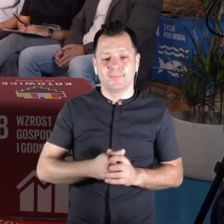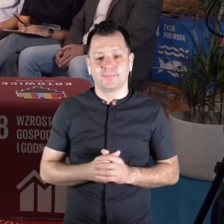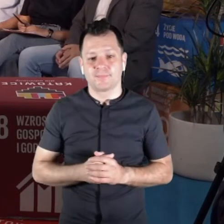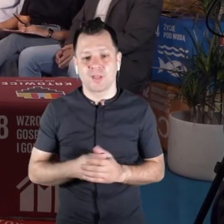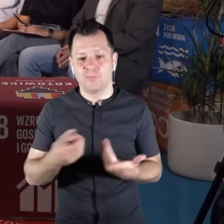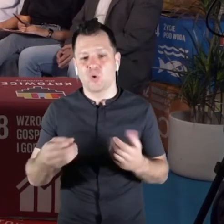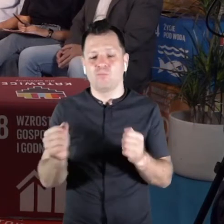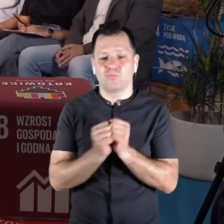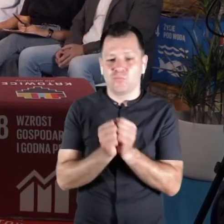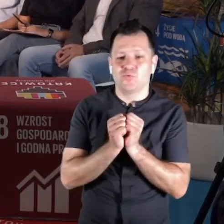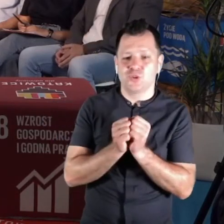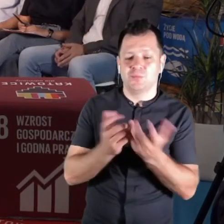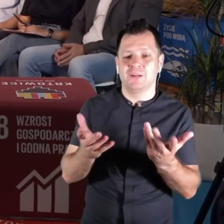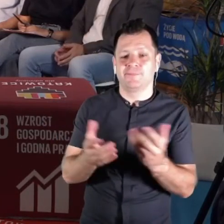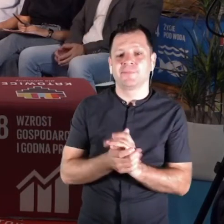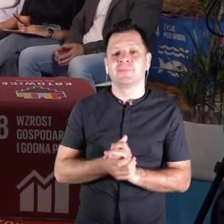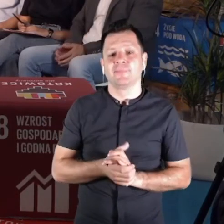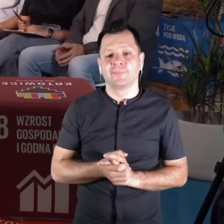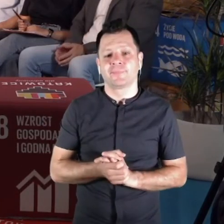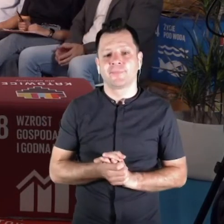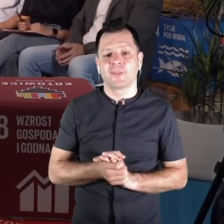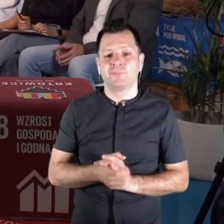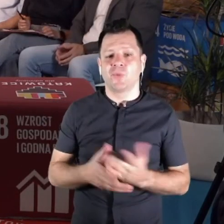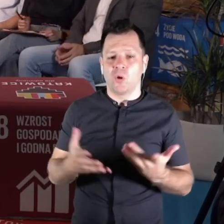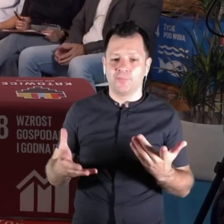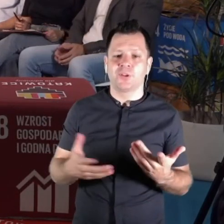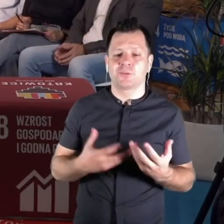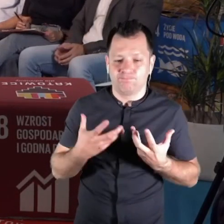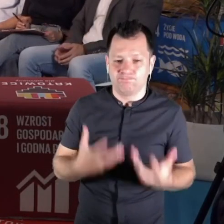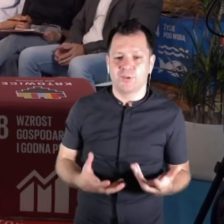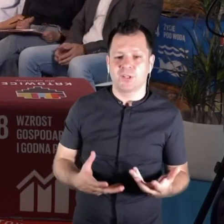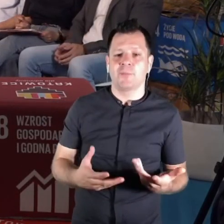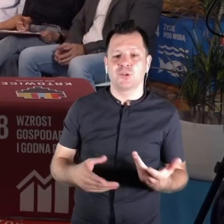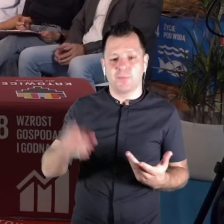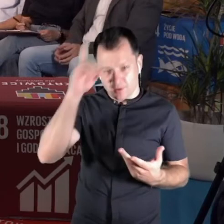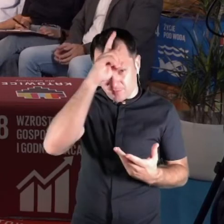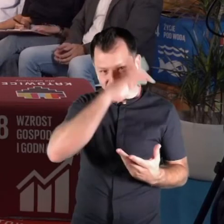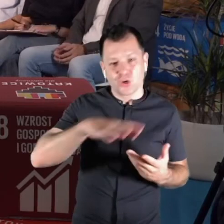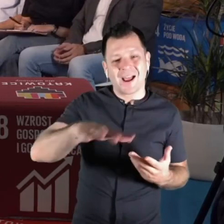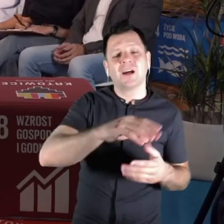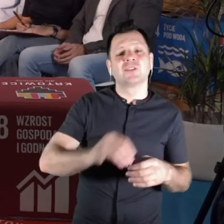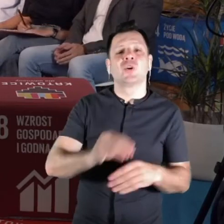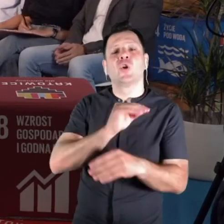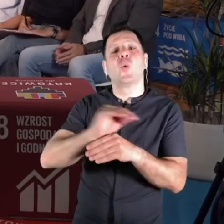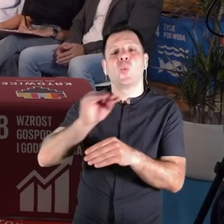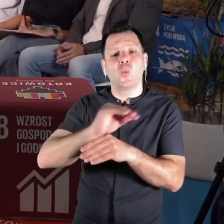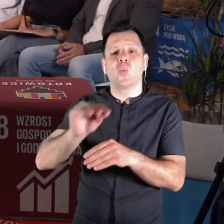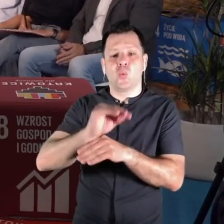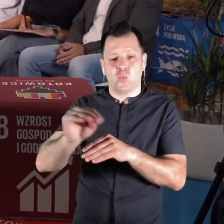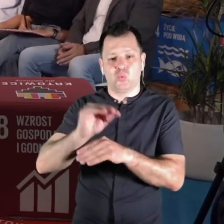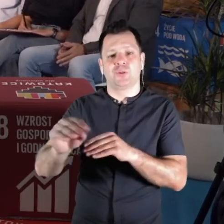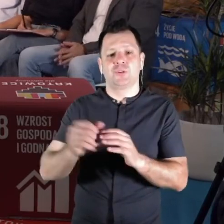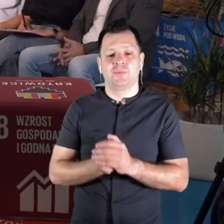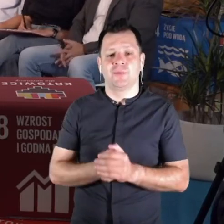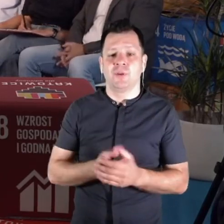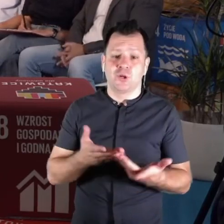in the citizens about why we should take special care about city trees. And the other module that we are developing is for the authorities,